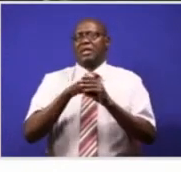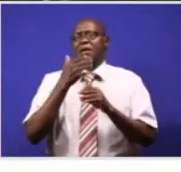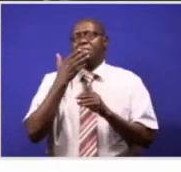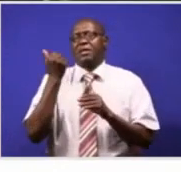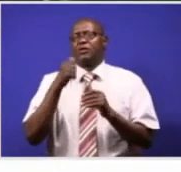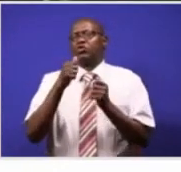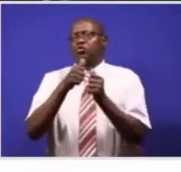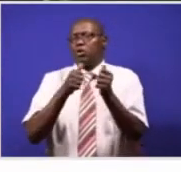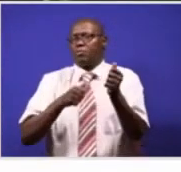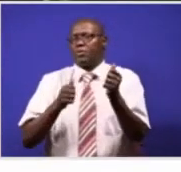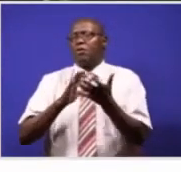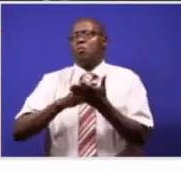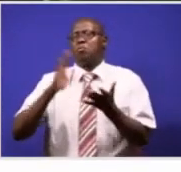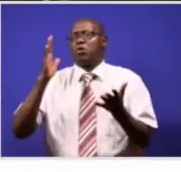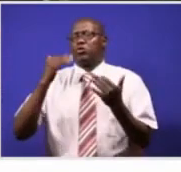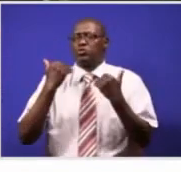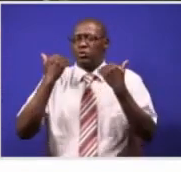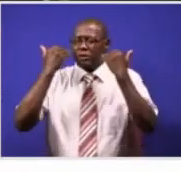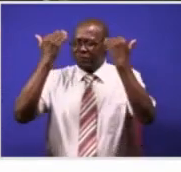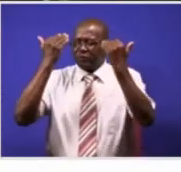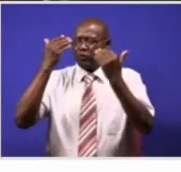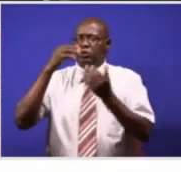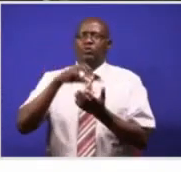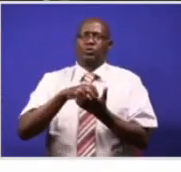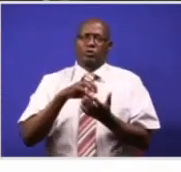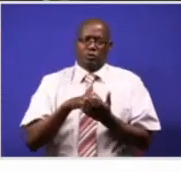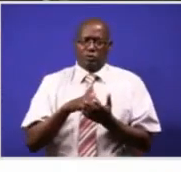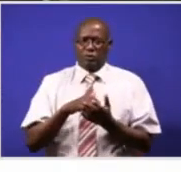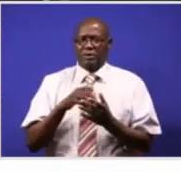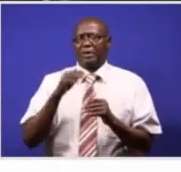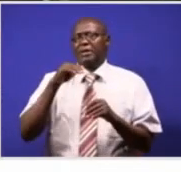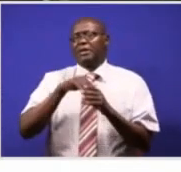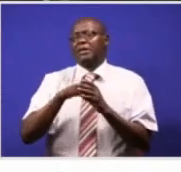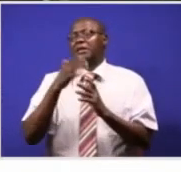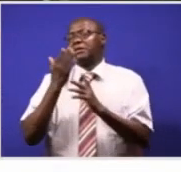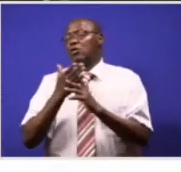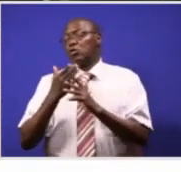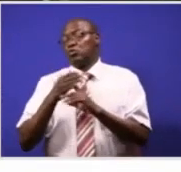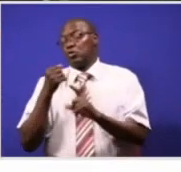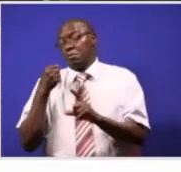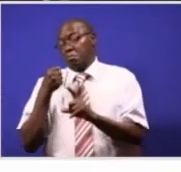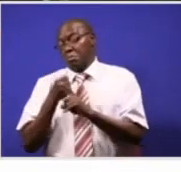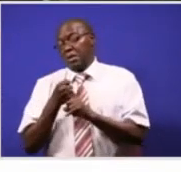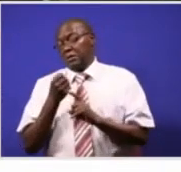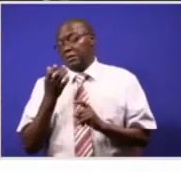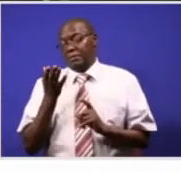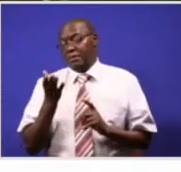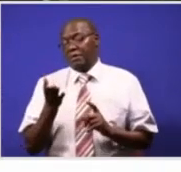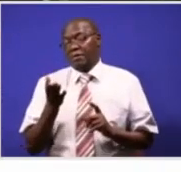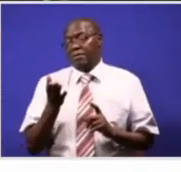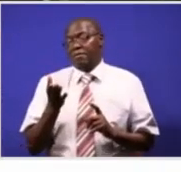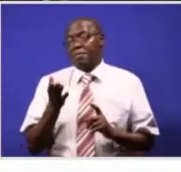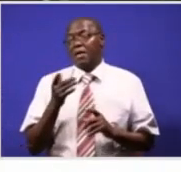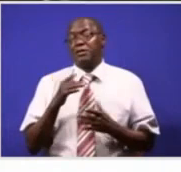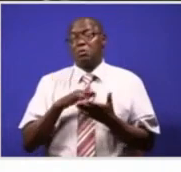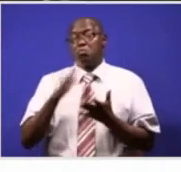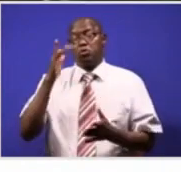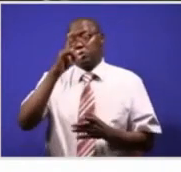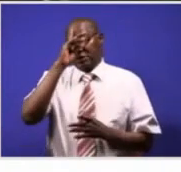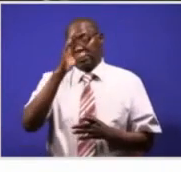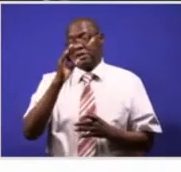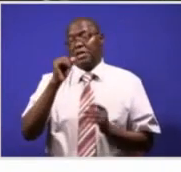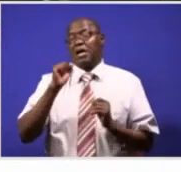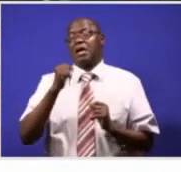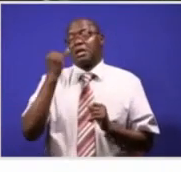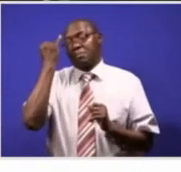to avoid more stressful situations. The psychological impact is probably even more serious than